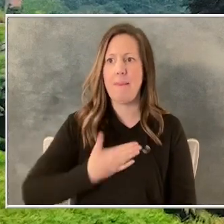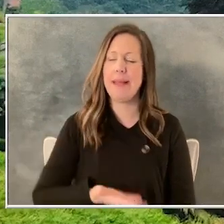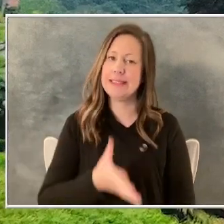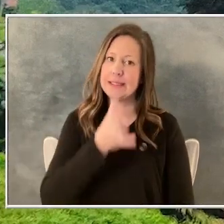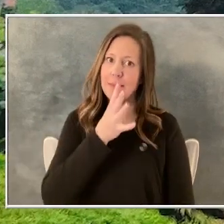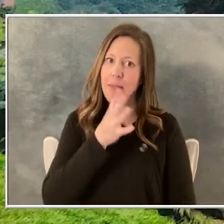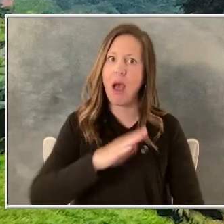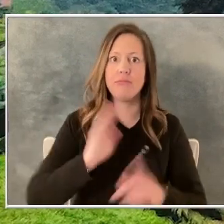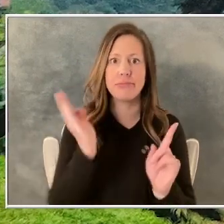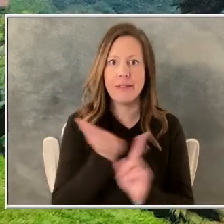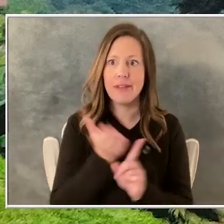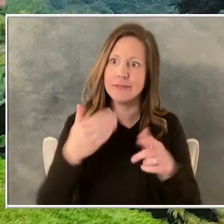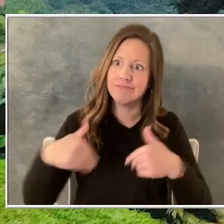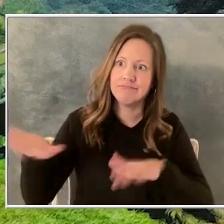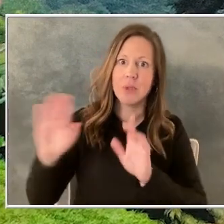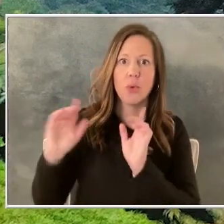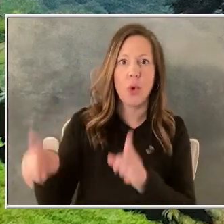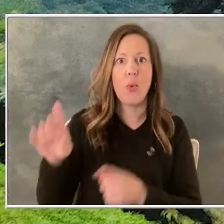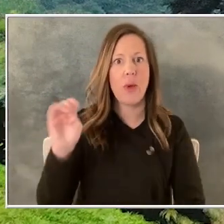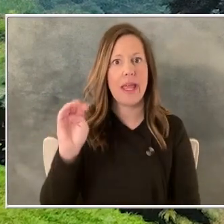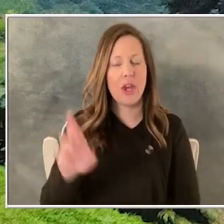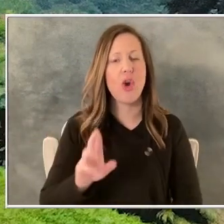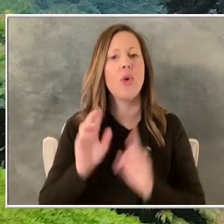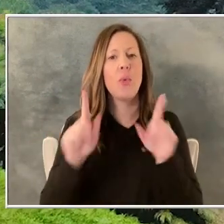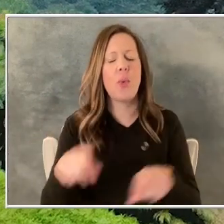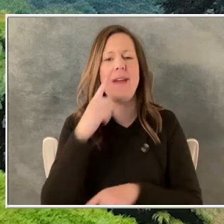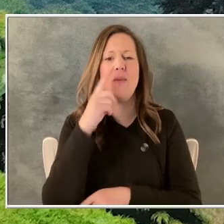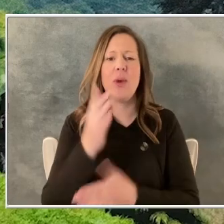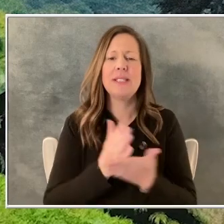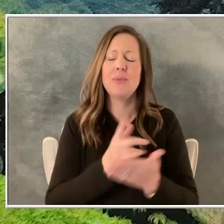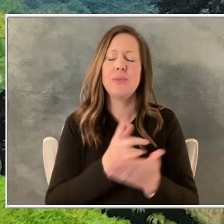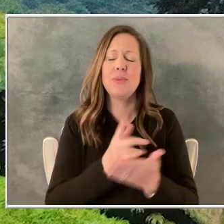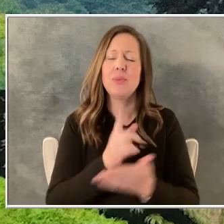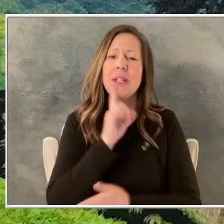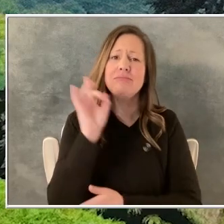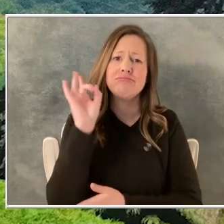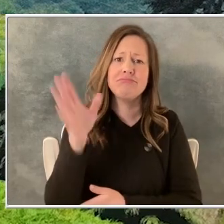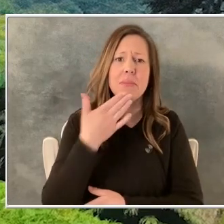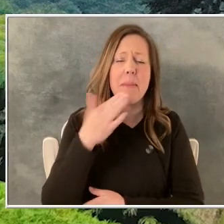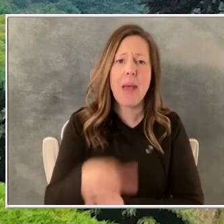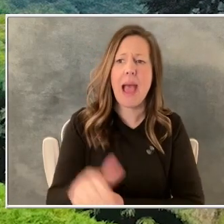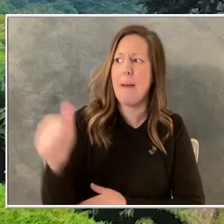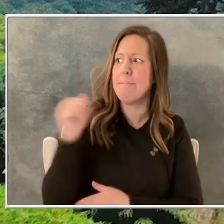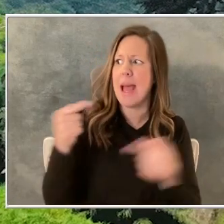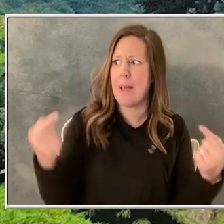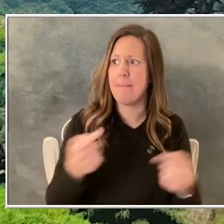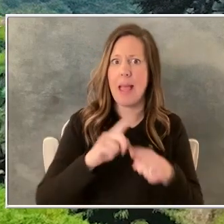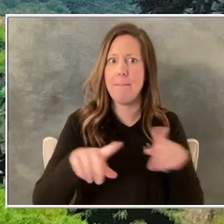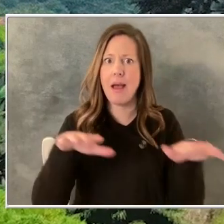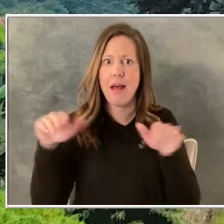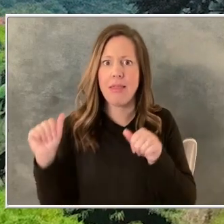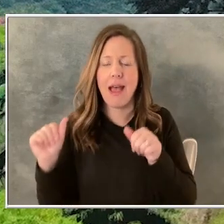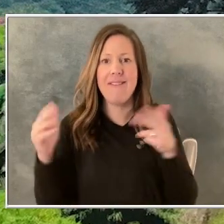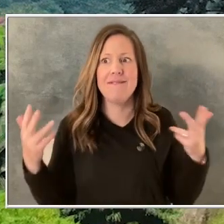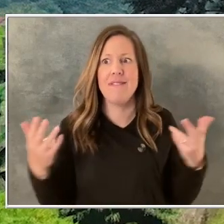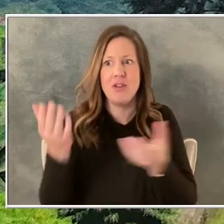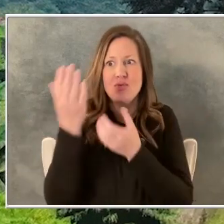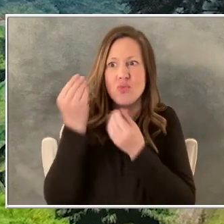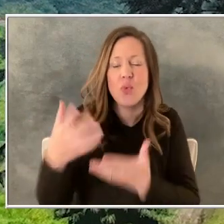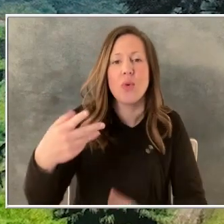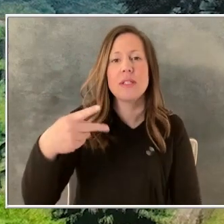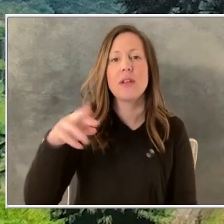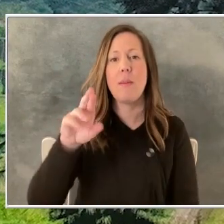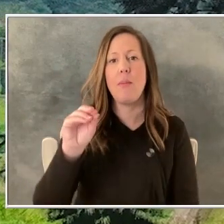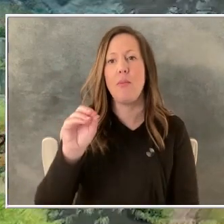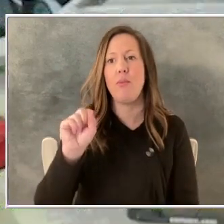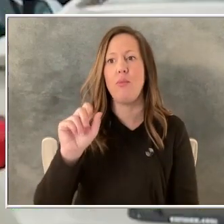room. He went in for some awful back pain, but left with the news that his prostate was slightly enlarged. It was